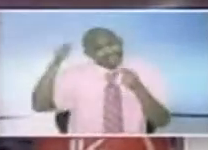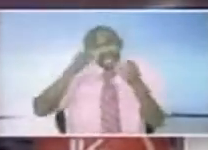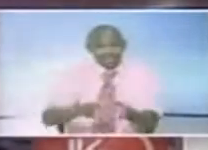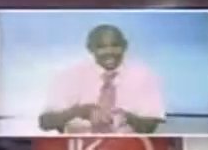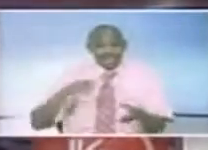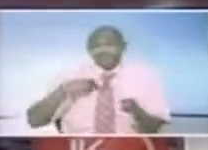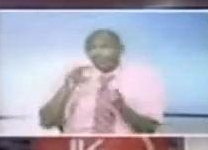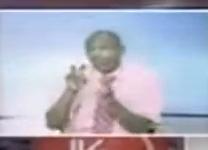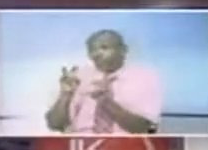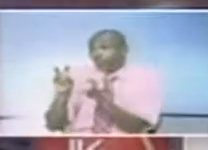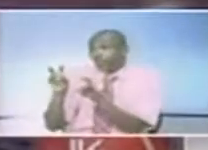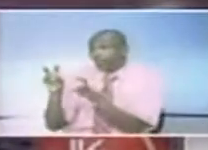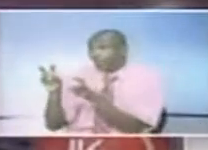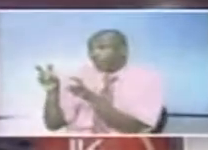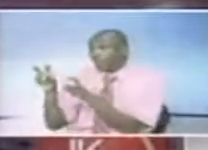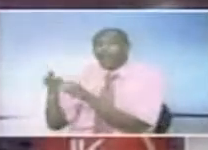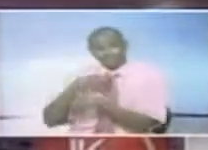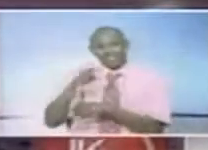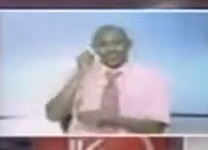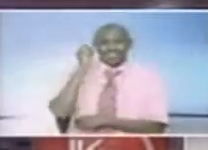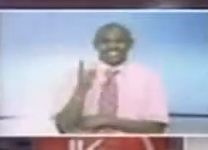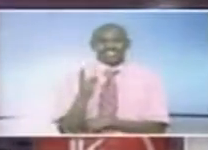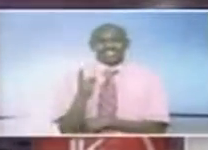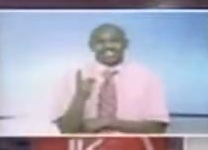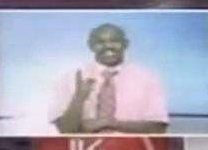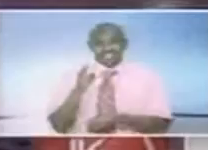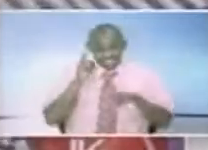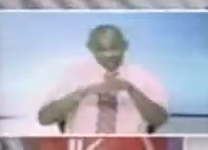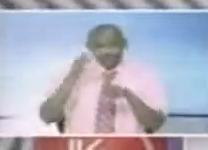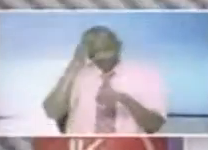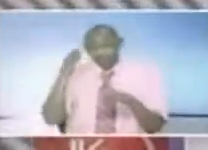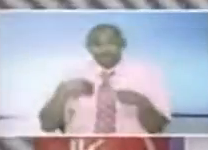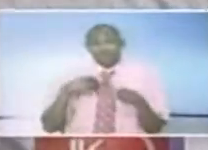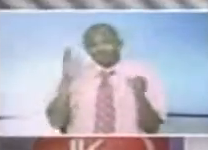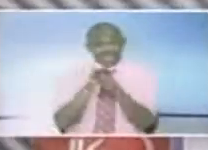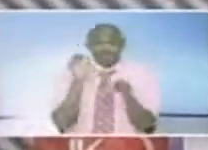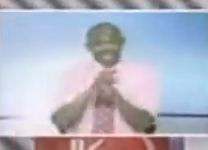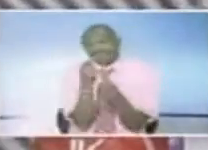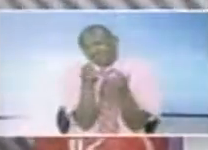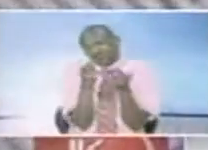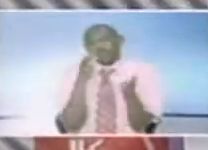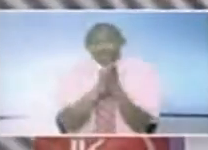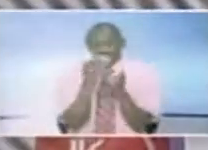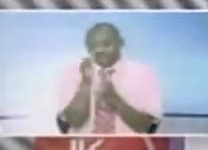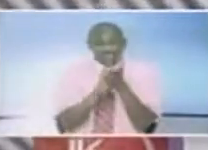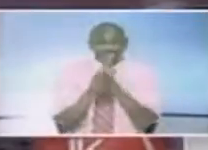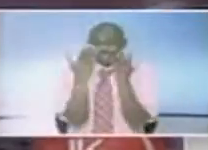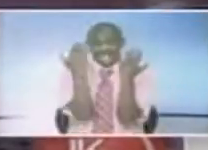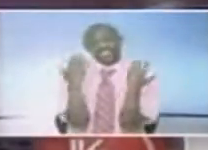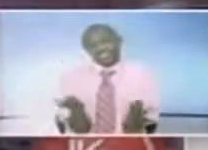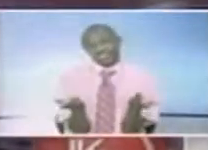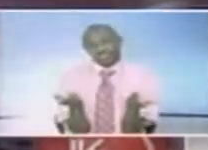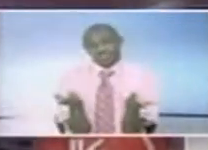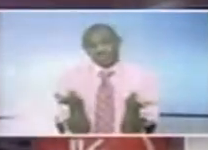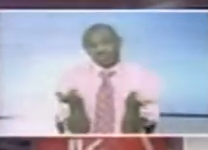here. Every day, but you understand, we are not so many, so it's normal. I